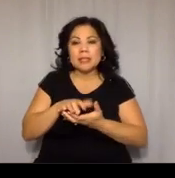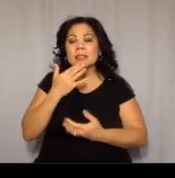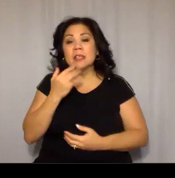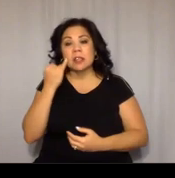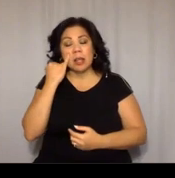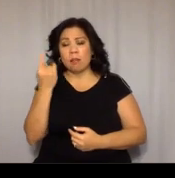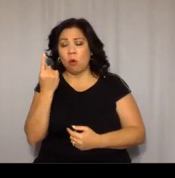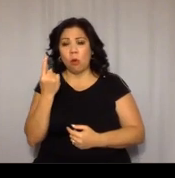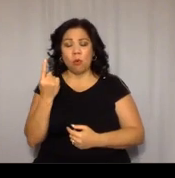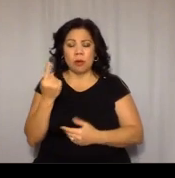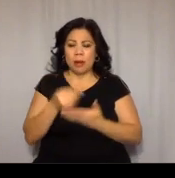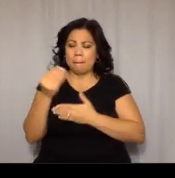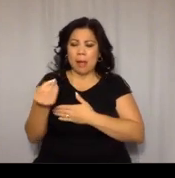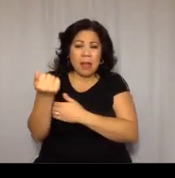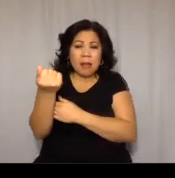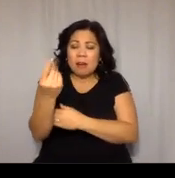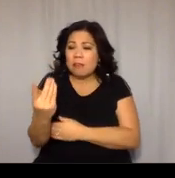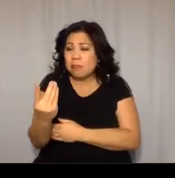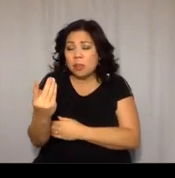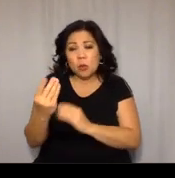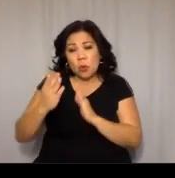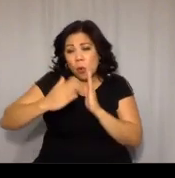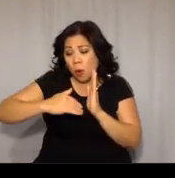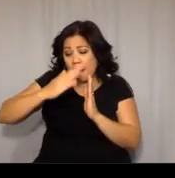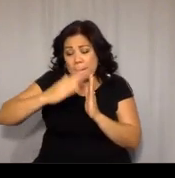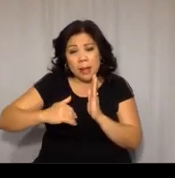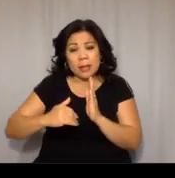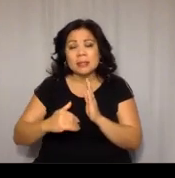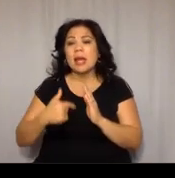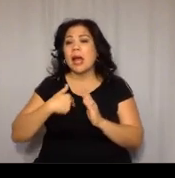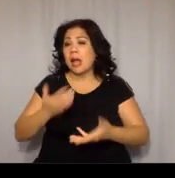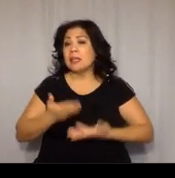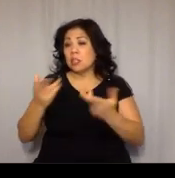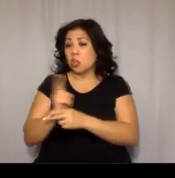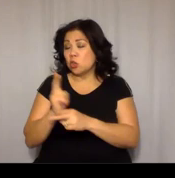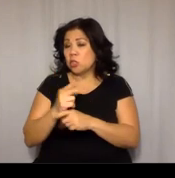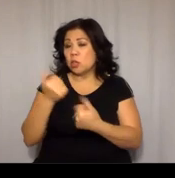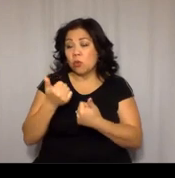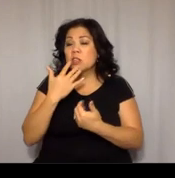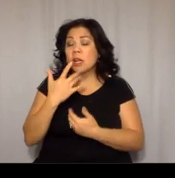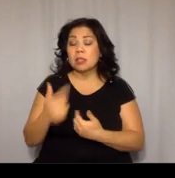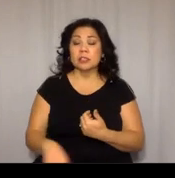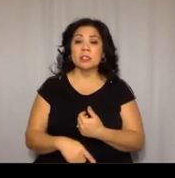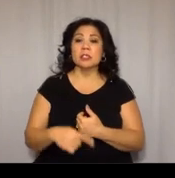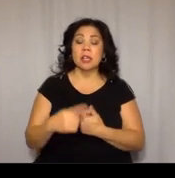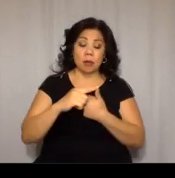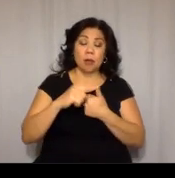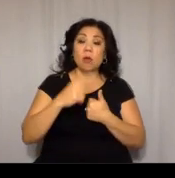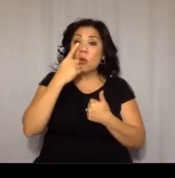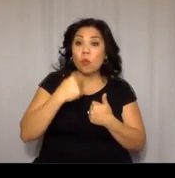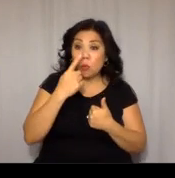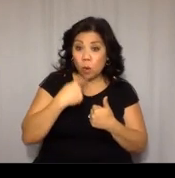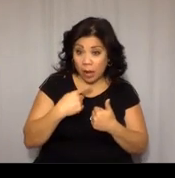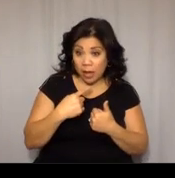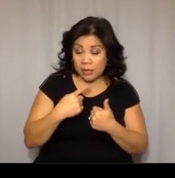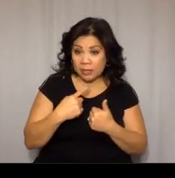number of tubes or jars of paint, here's the colors that I would recommend. Get yourself one red that's kind of a